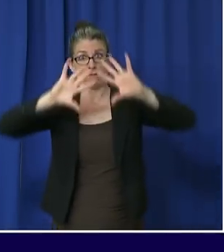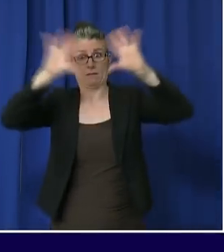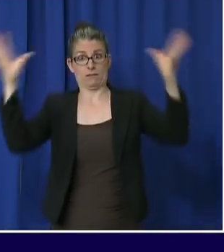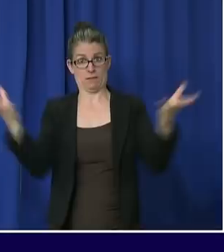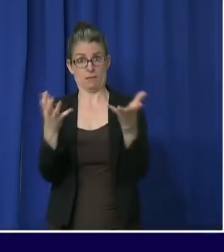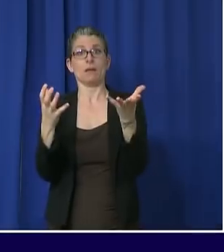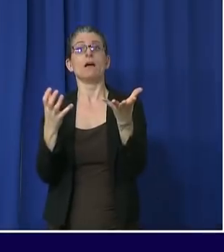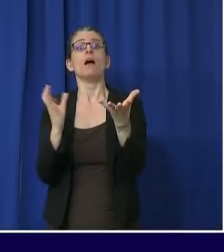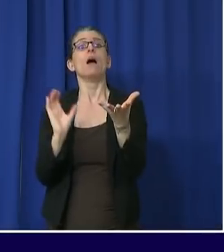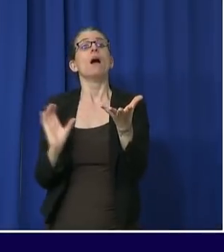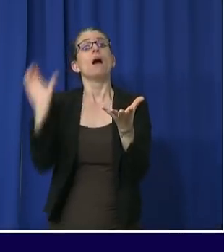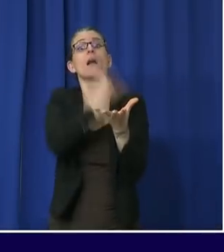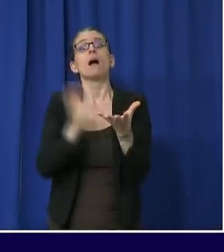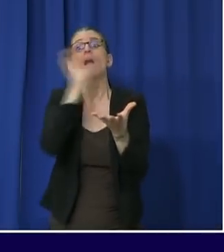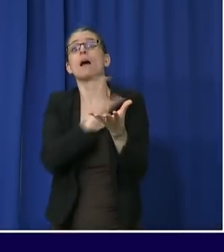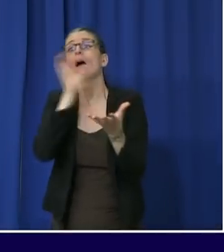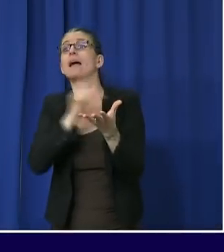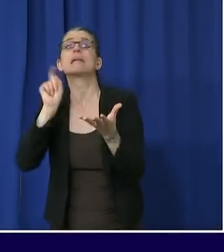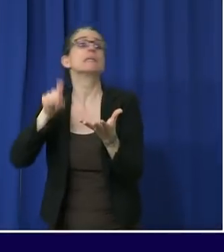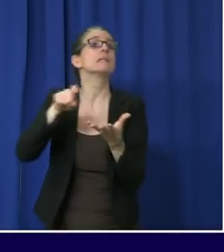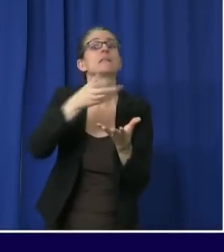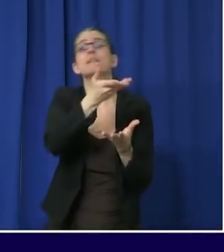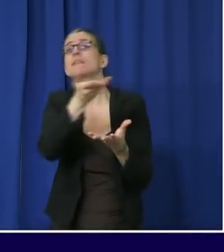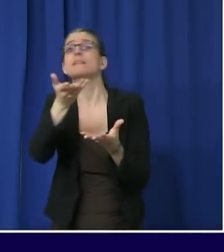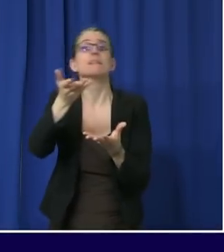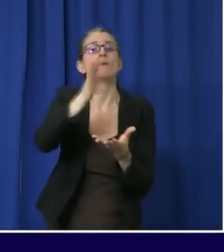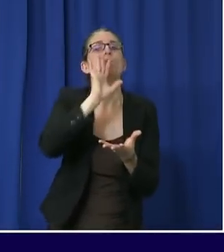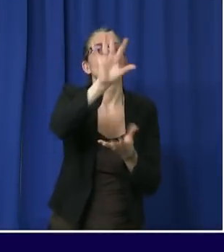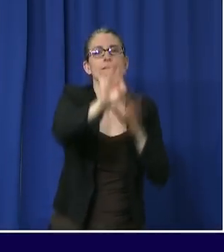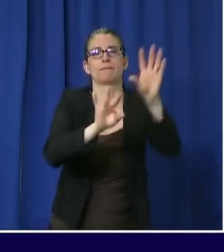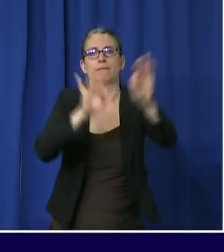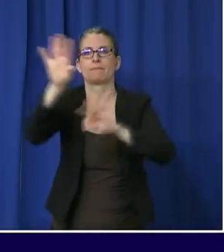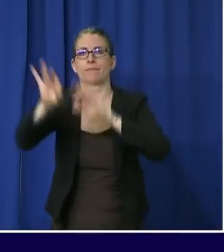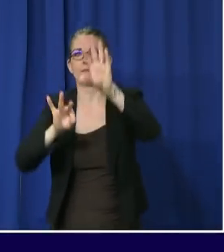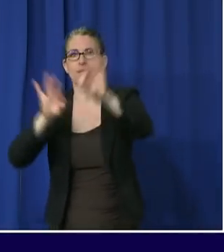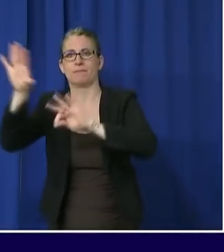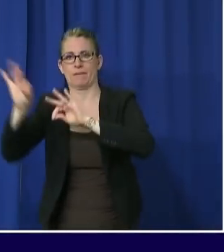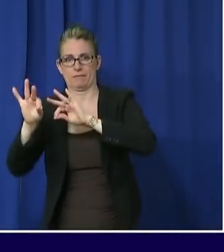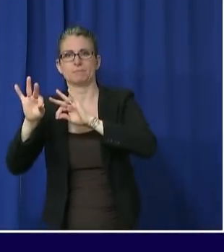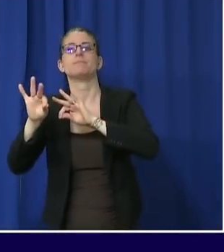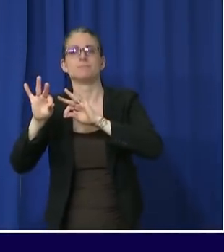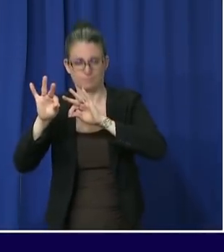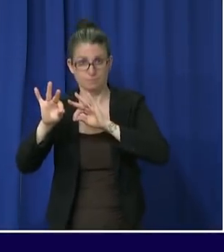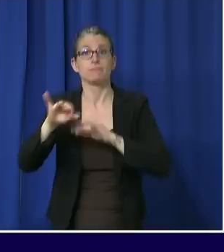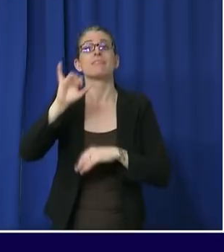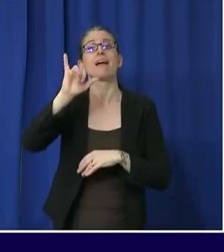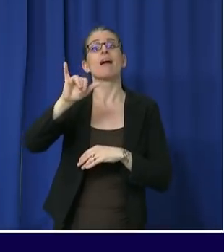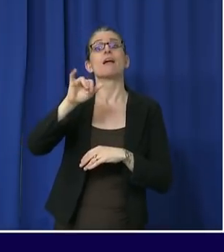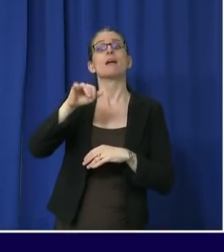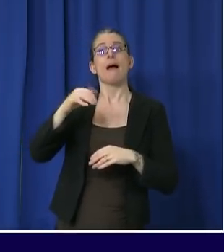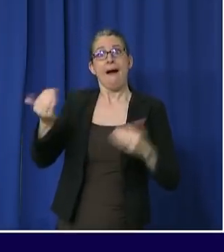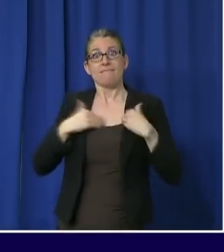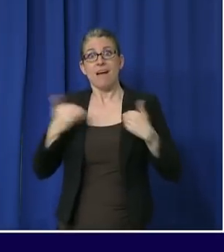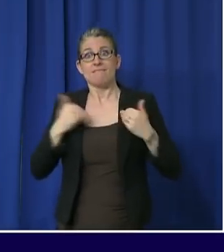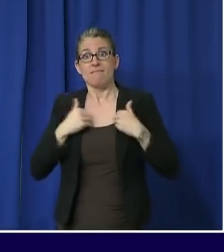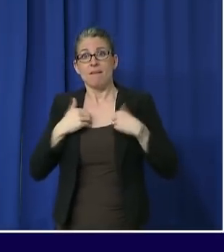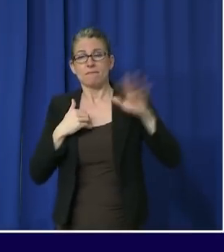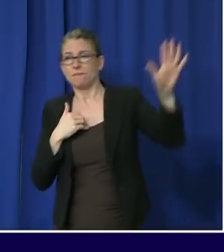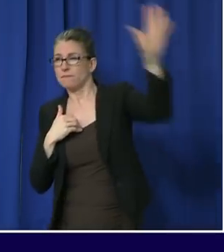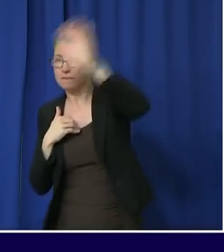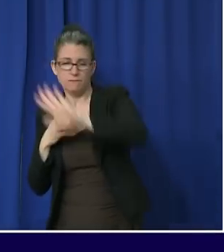see why this can be concerning from a policy perspective and why we have to think that through before we go down that route.